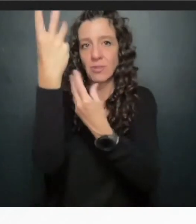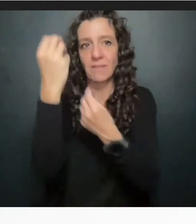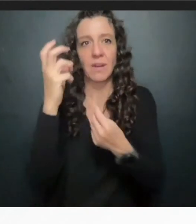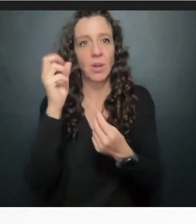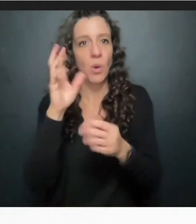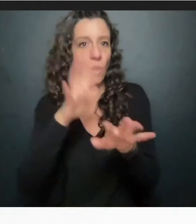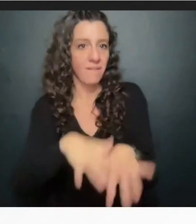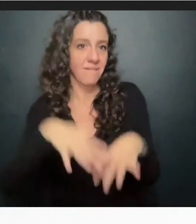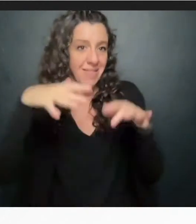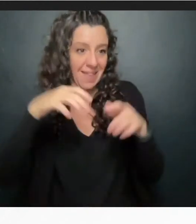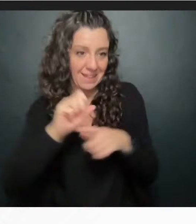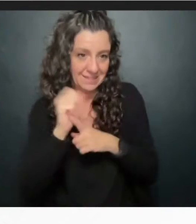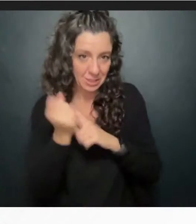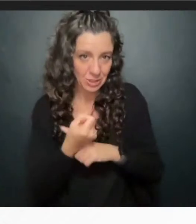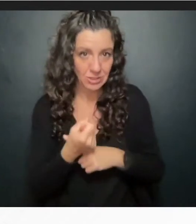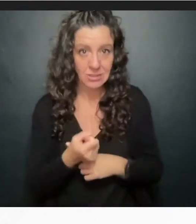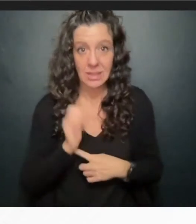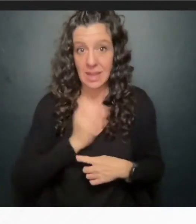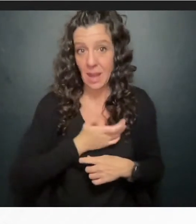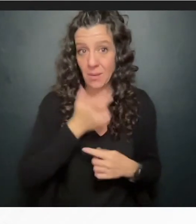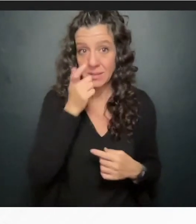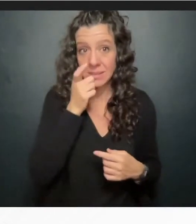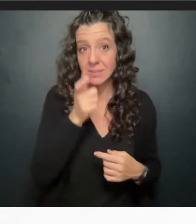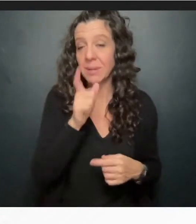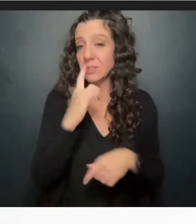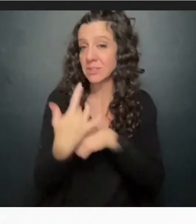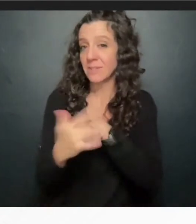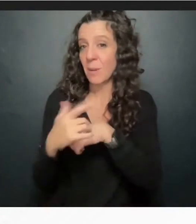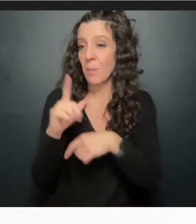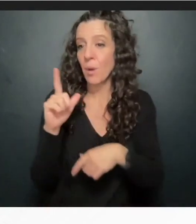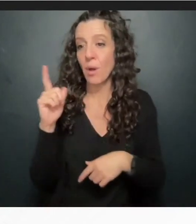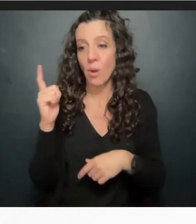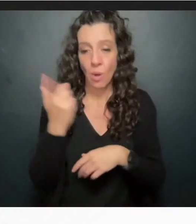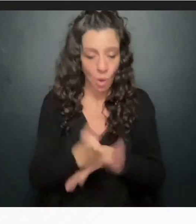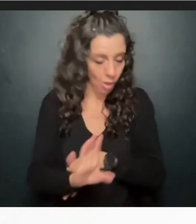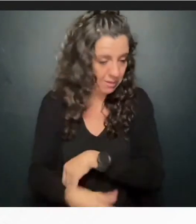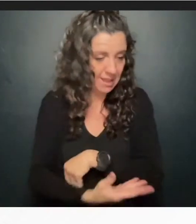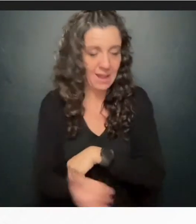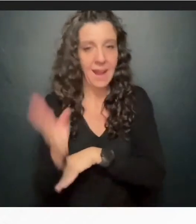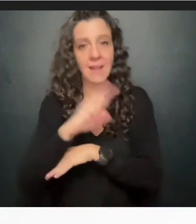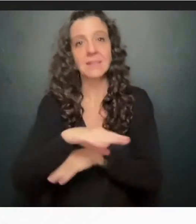Again, our dispatch is available 24/7 at